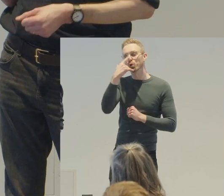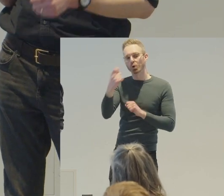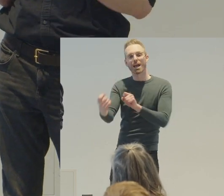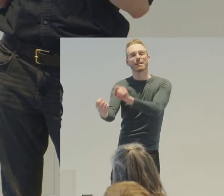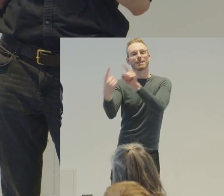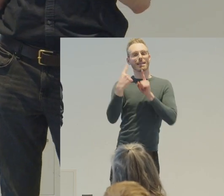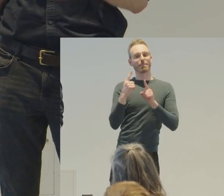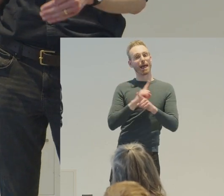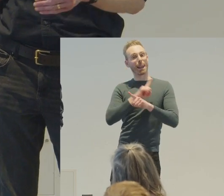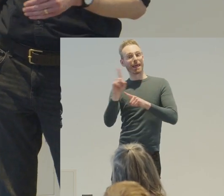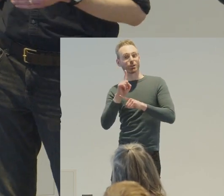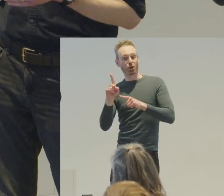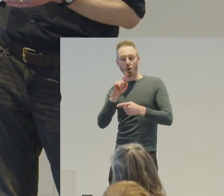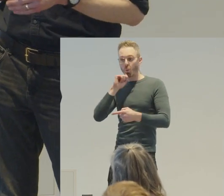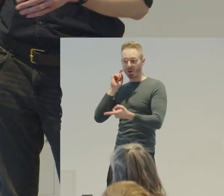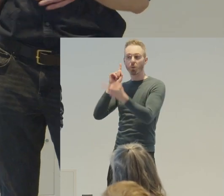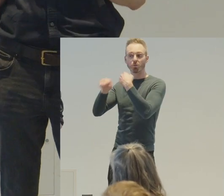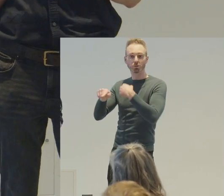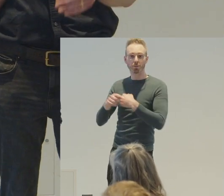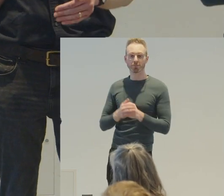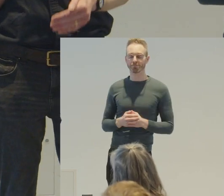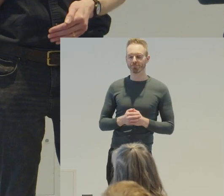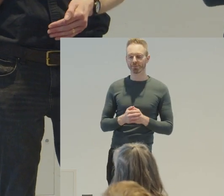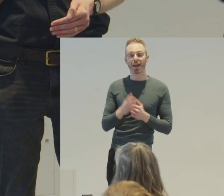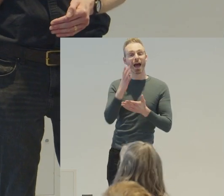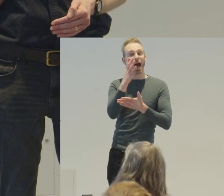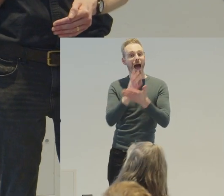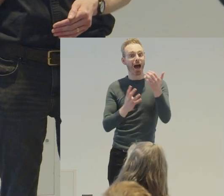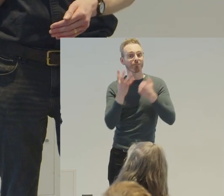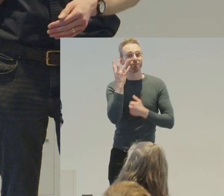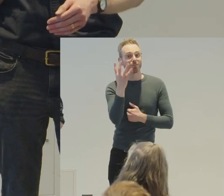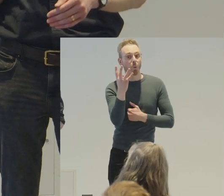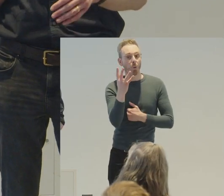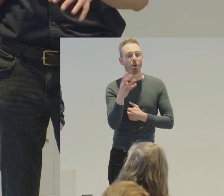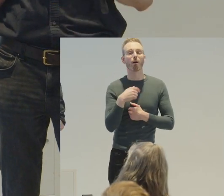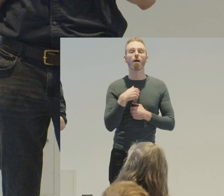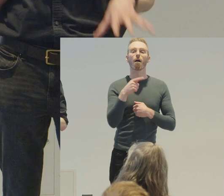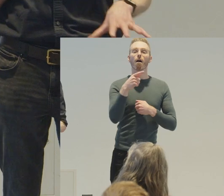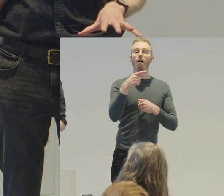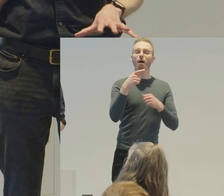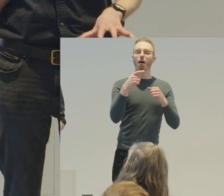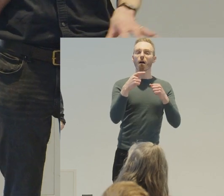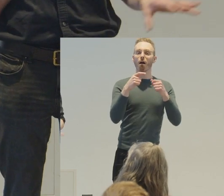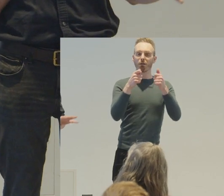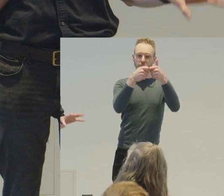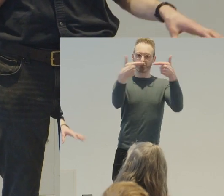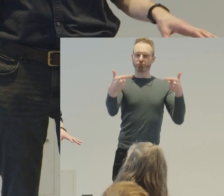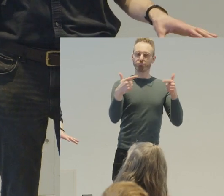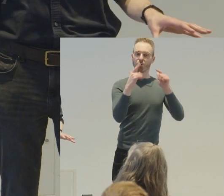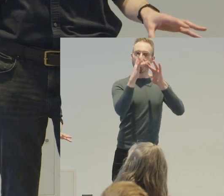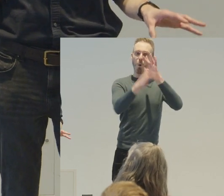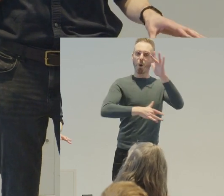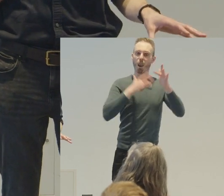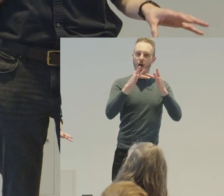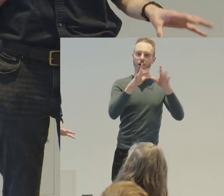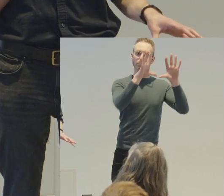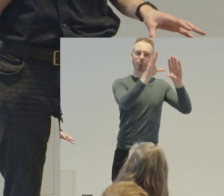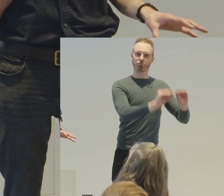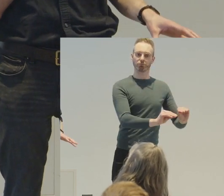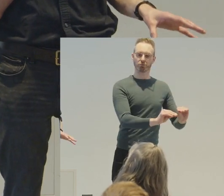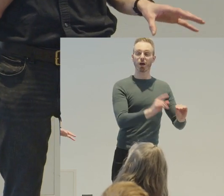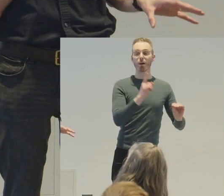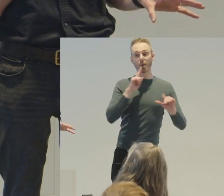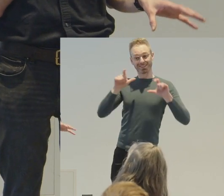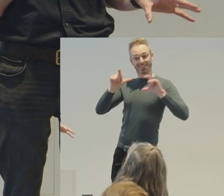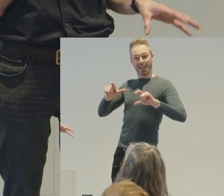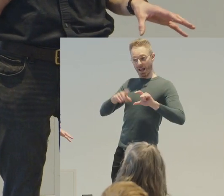At 4:30, we're going to say goodbye to the live stream audience, but we will be staying in the room. There will be some refreshments again, so please feel